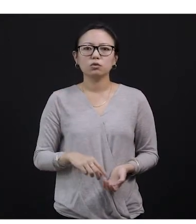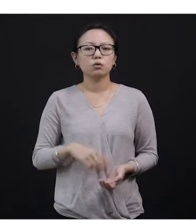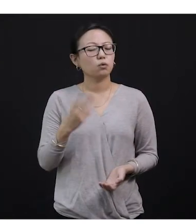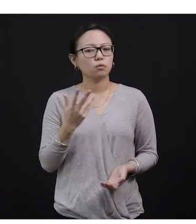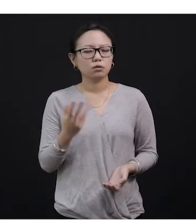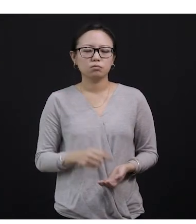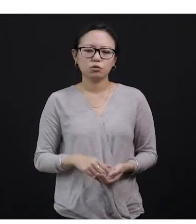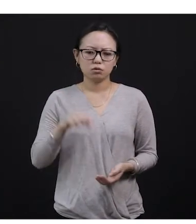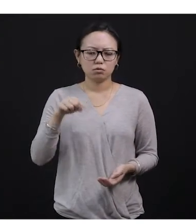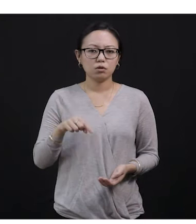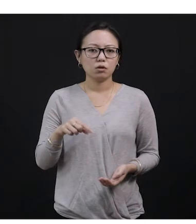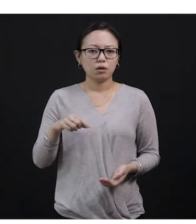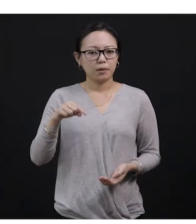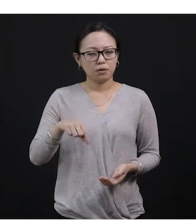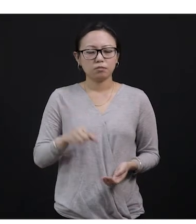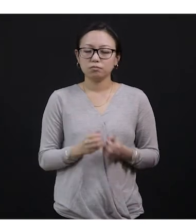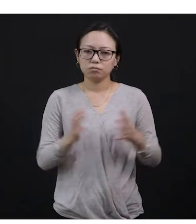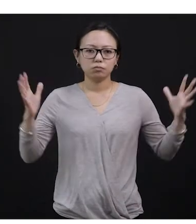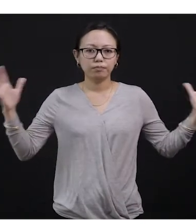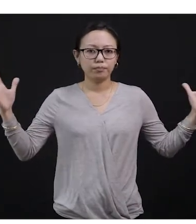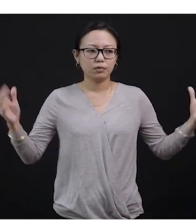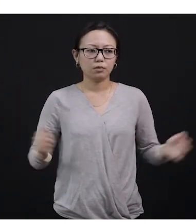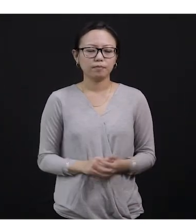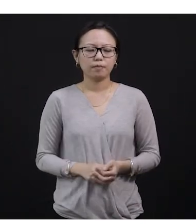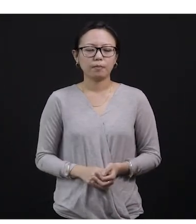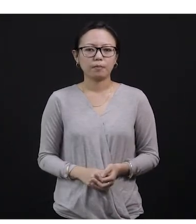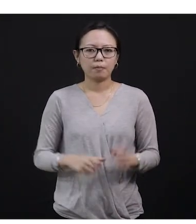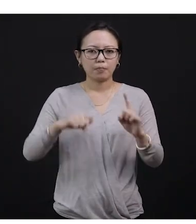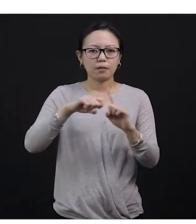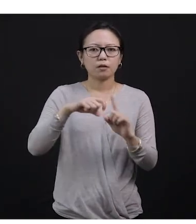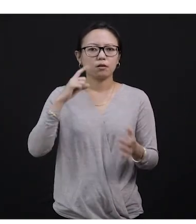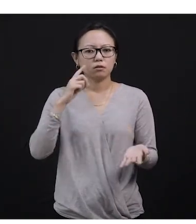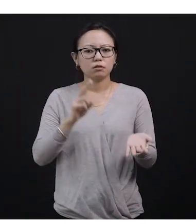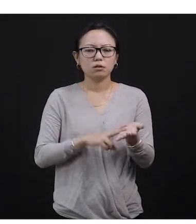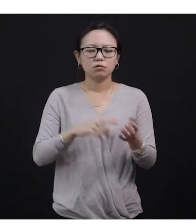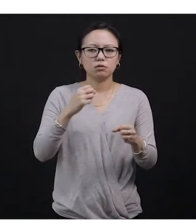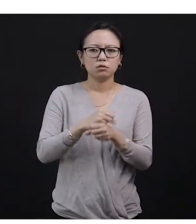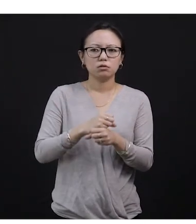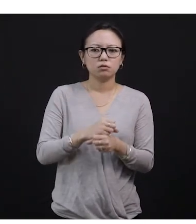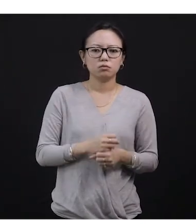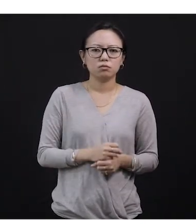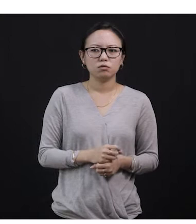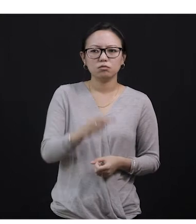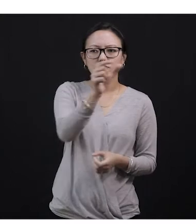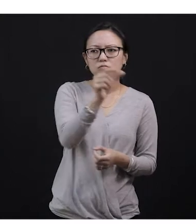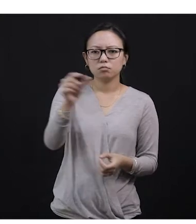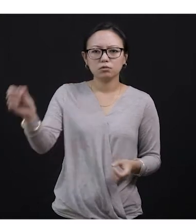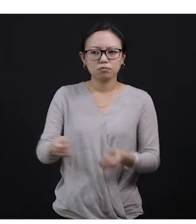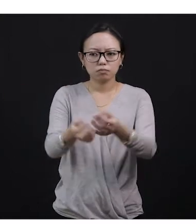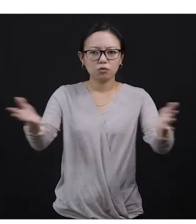call them the kingdom, okay? So the status of the king was very high. People respected him.